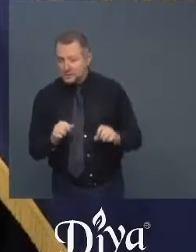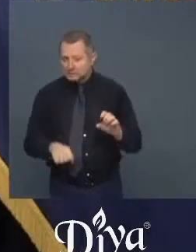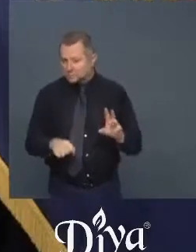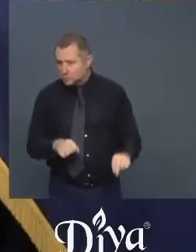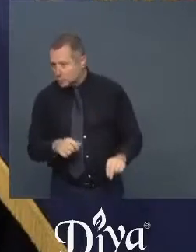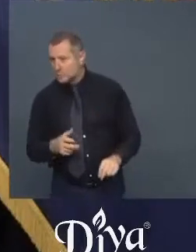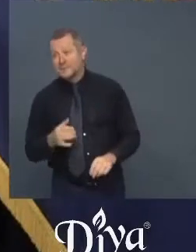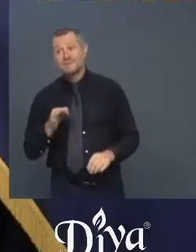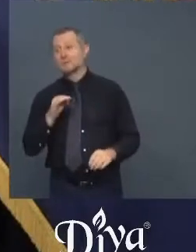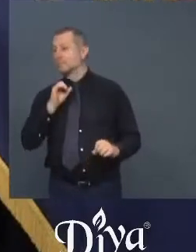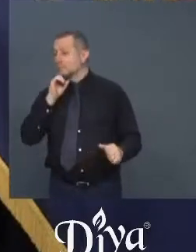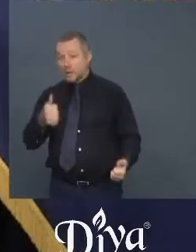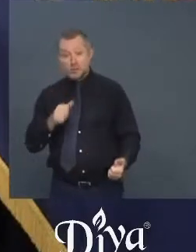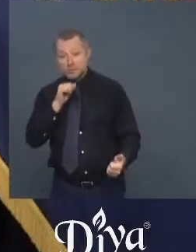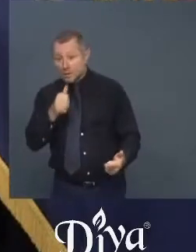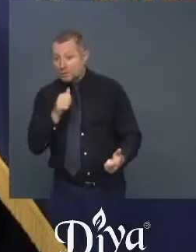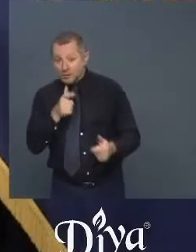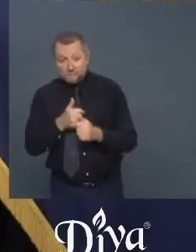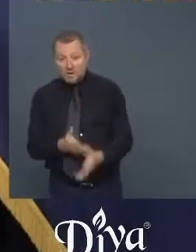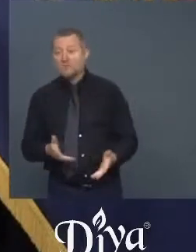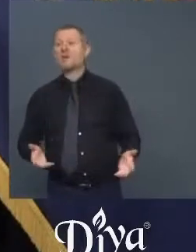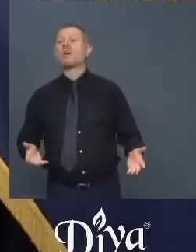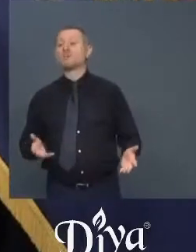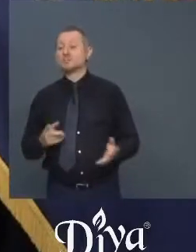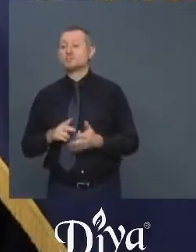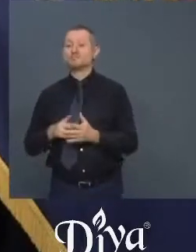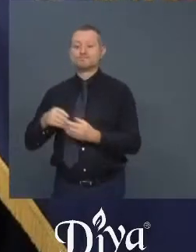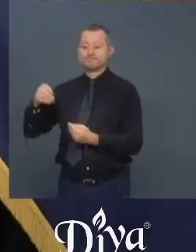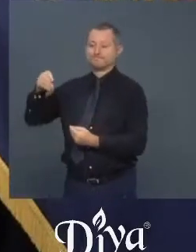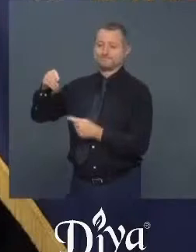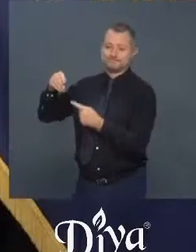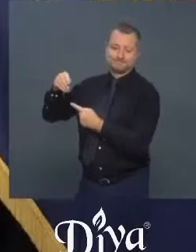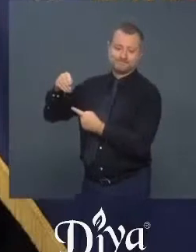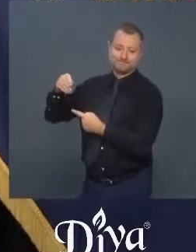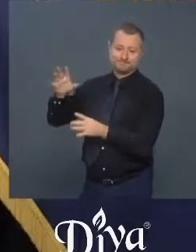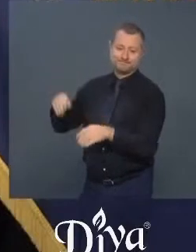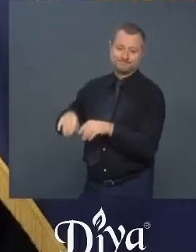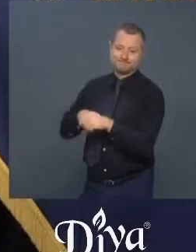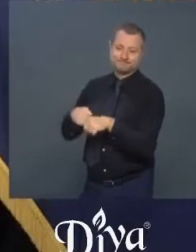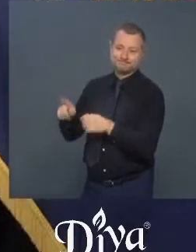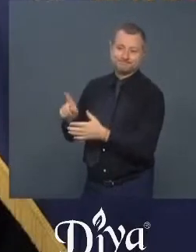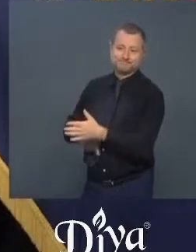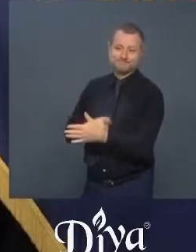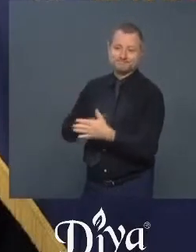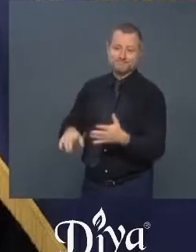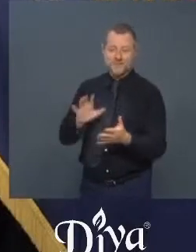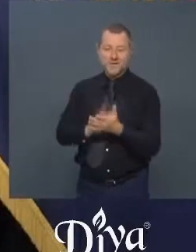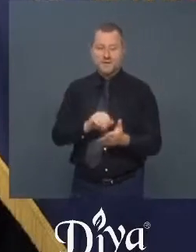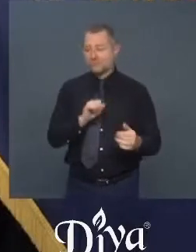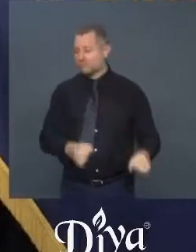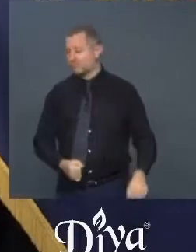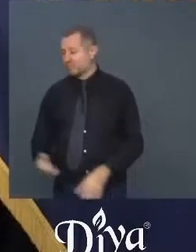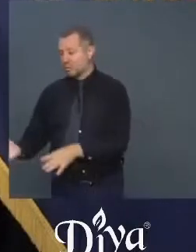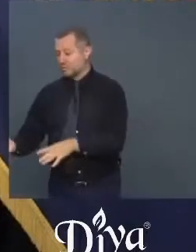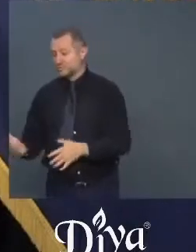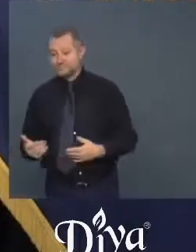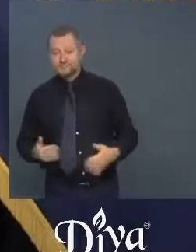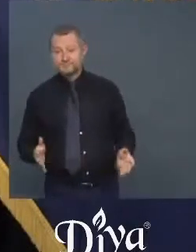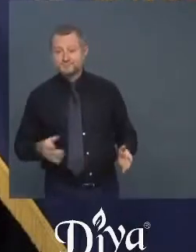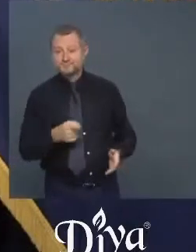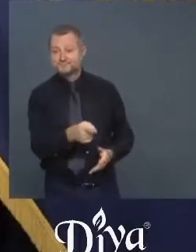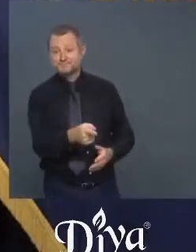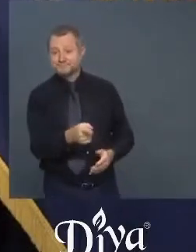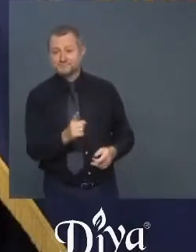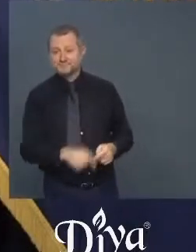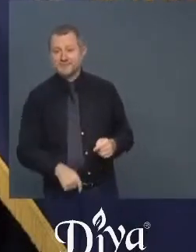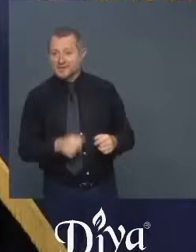doesn't happen, then the plan is aborted then, in my opinion, right? You don't get to an infection